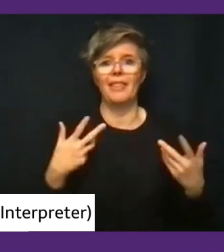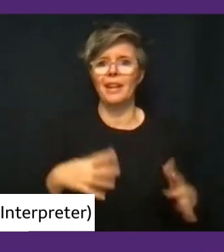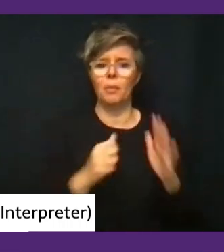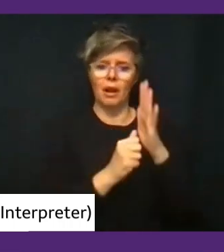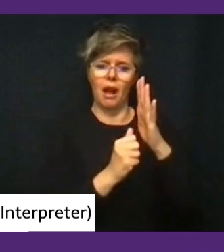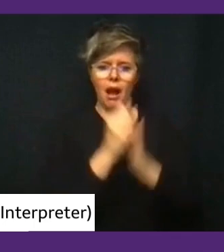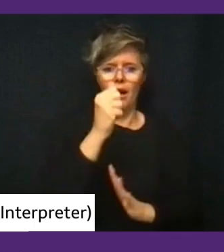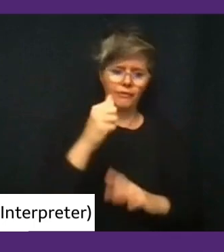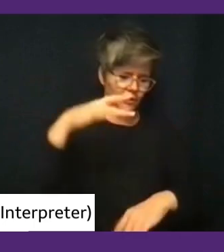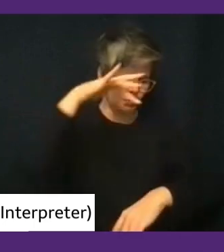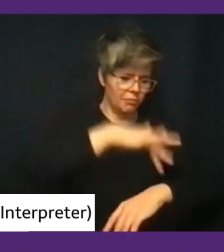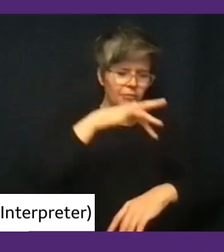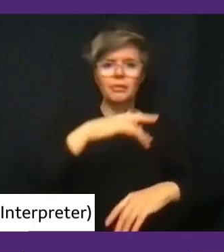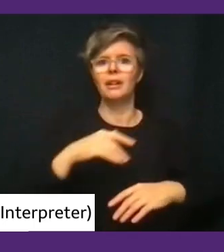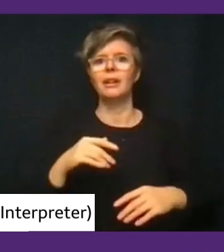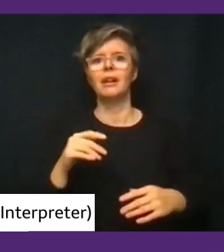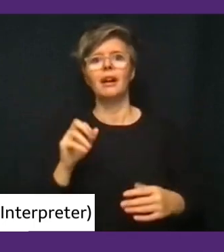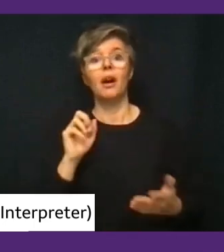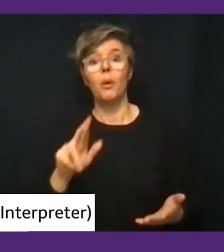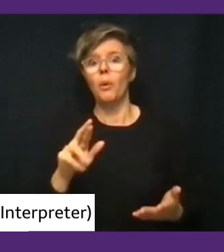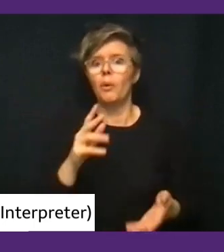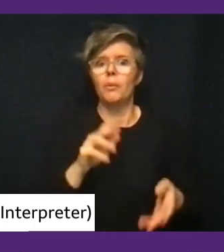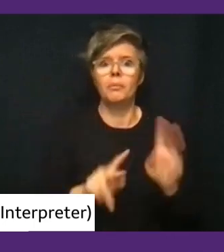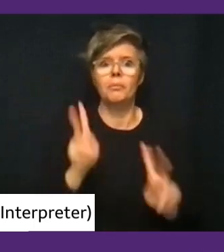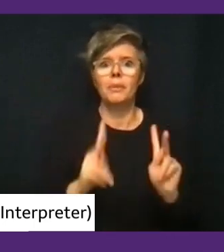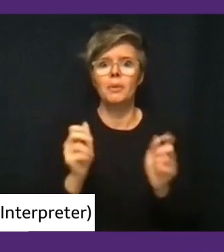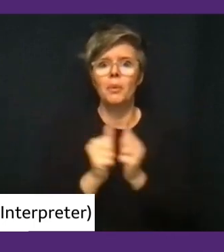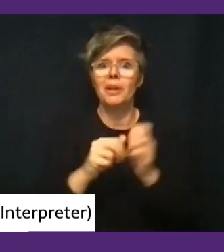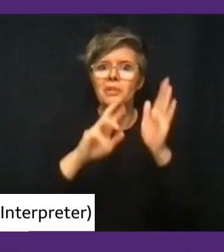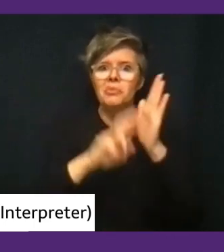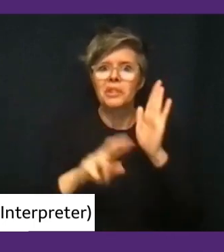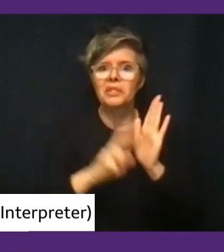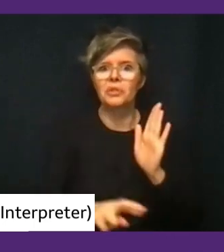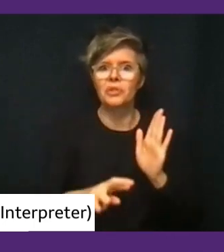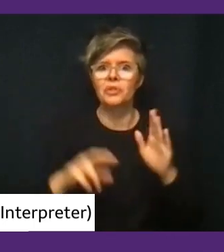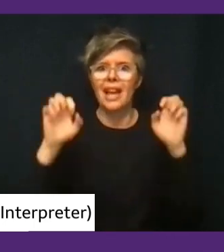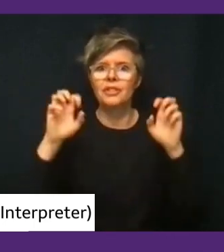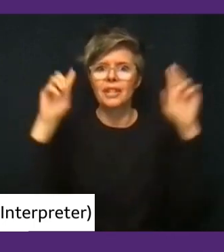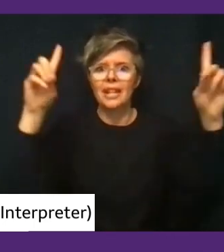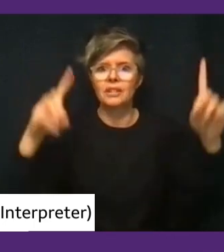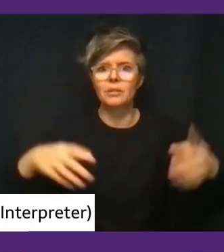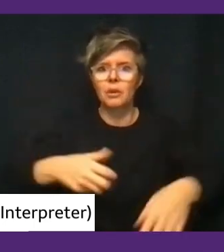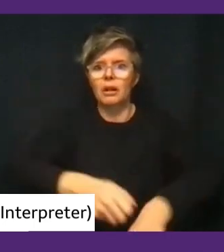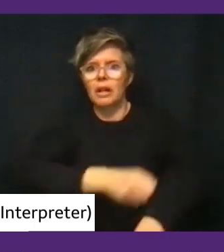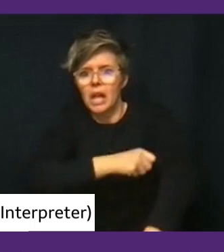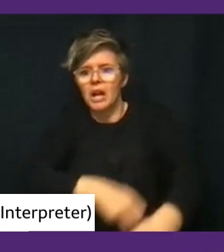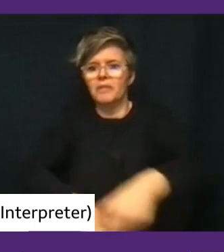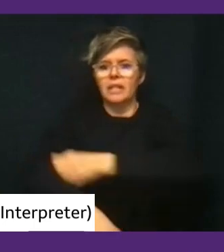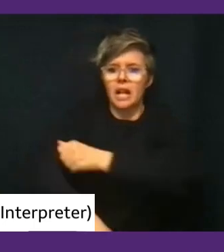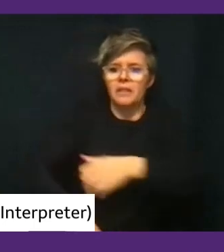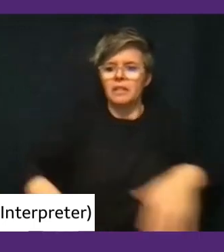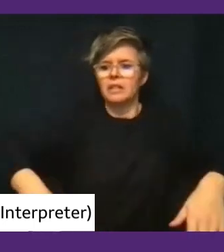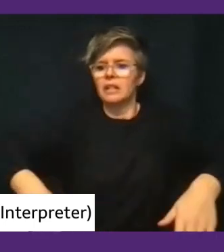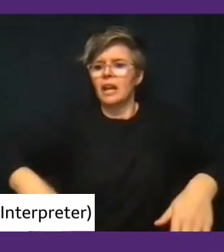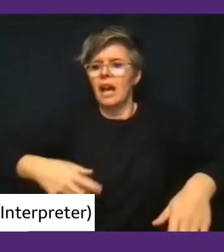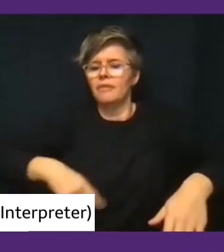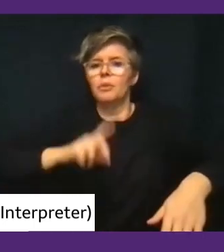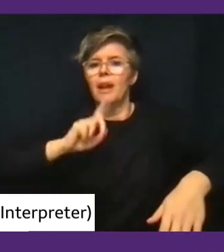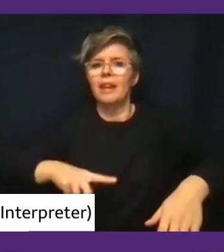who were, up to their elbows in biological matter that needed to dictate or to answer a phone